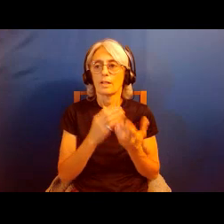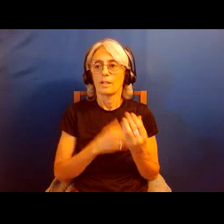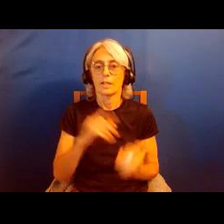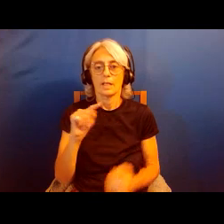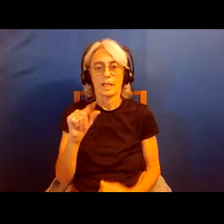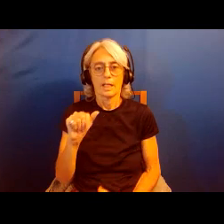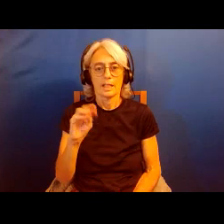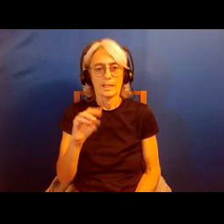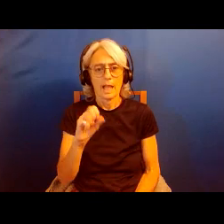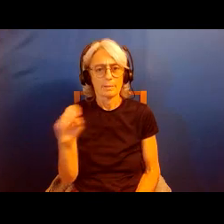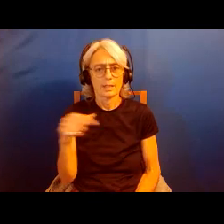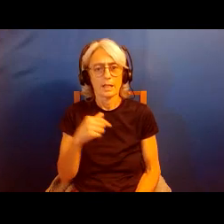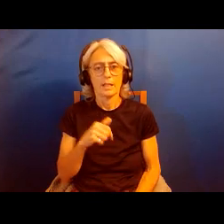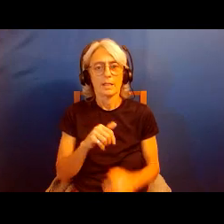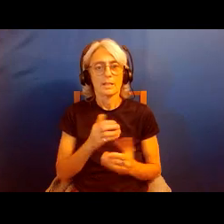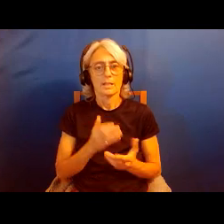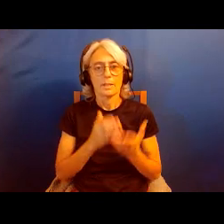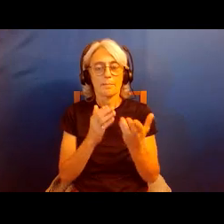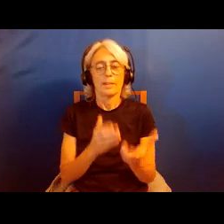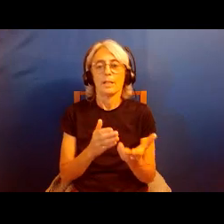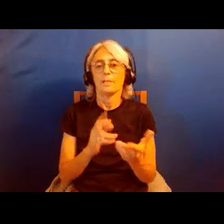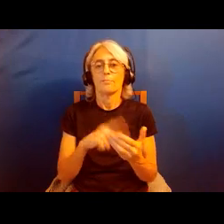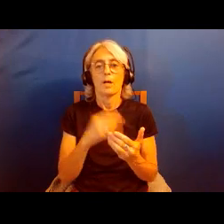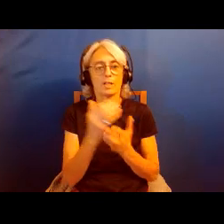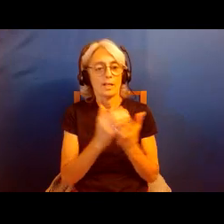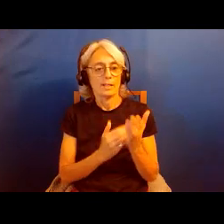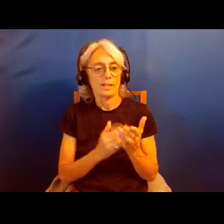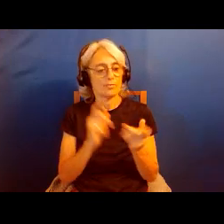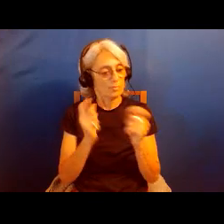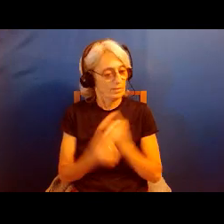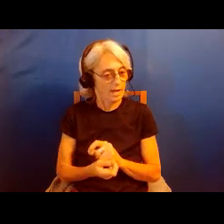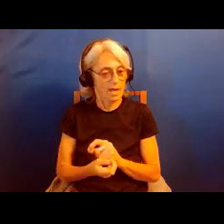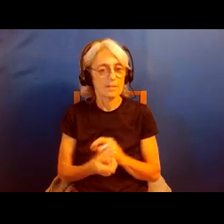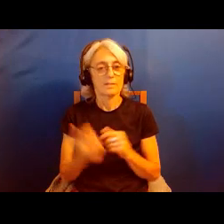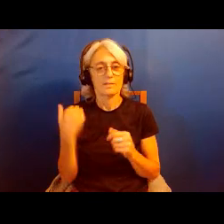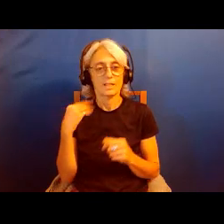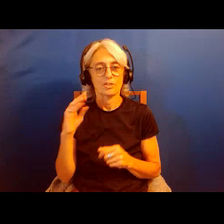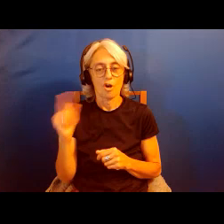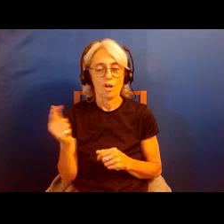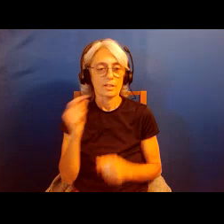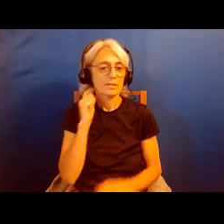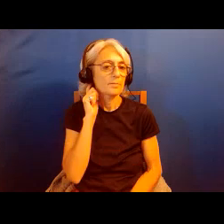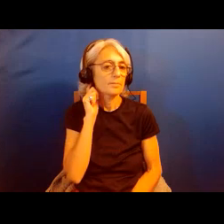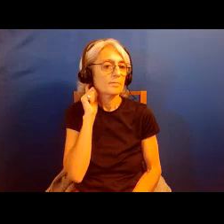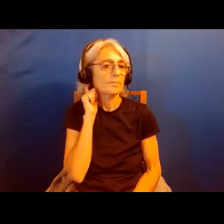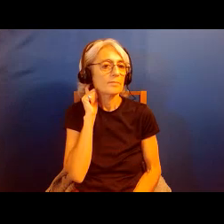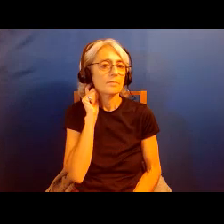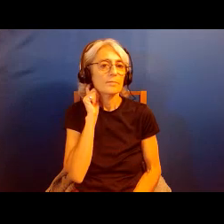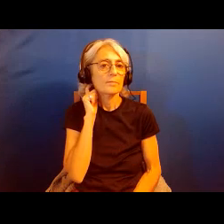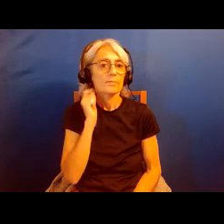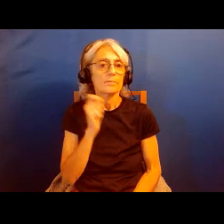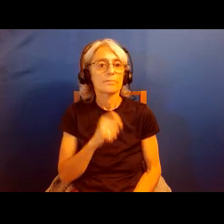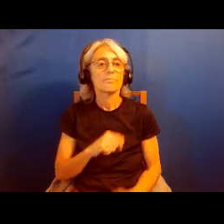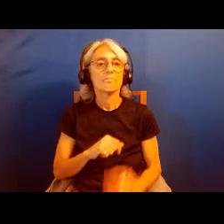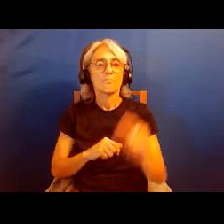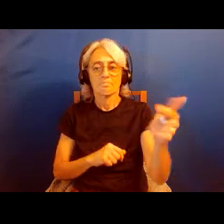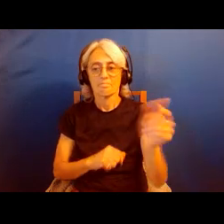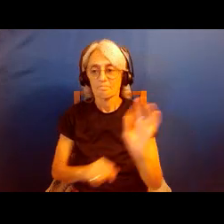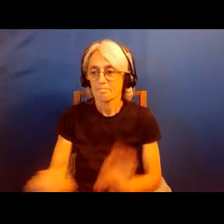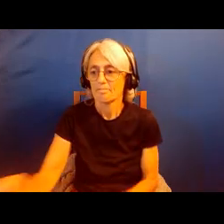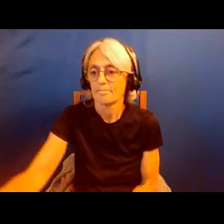submitted a revised project list in August of 2025. Commission staff have determined that this